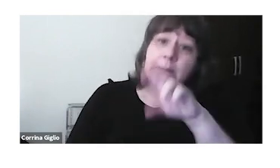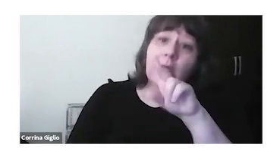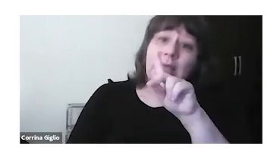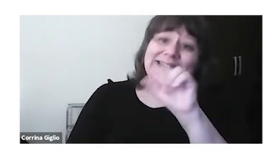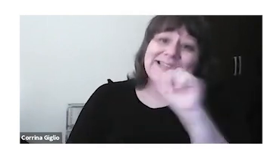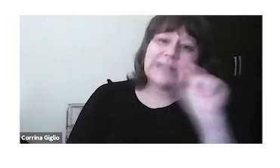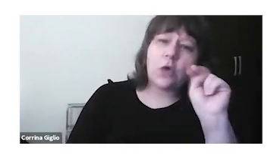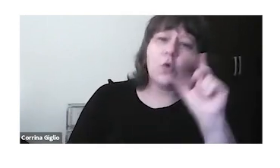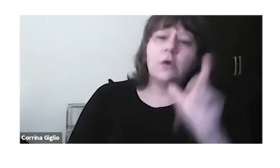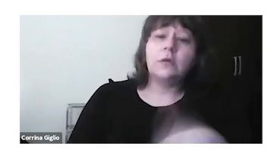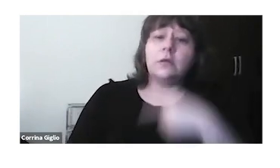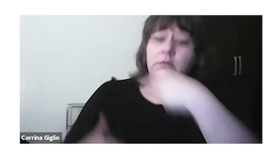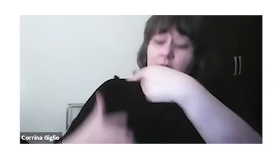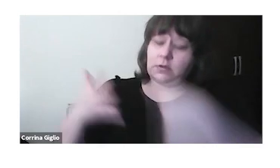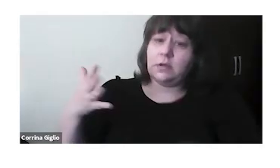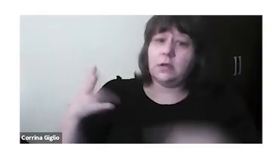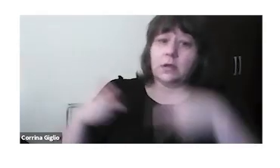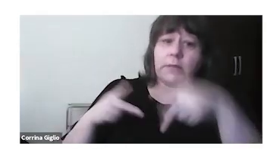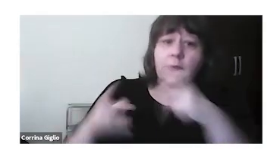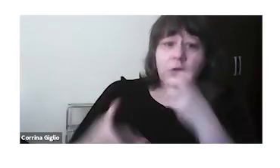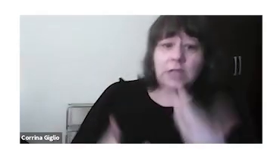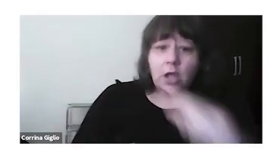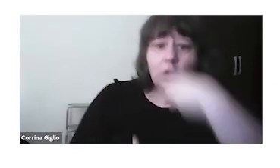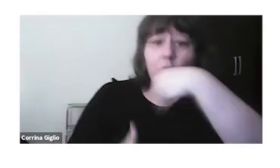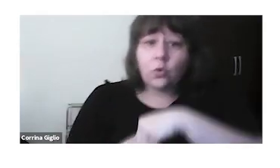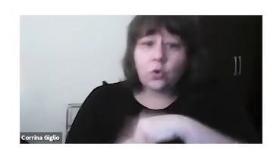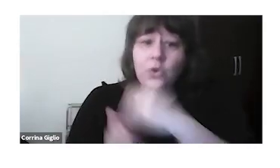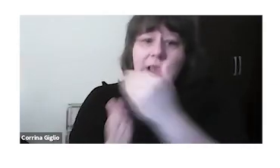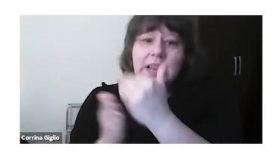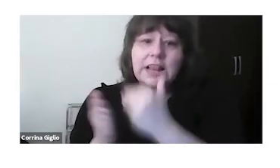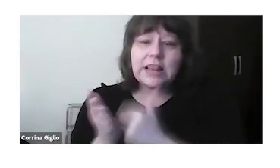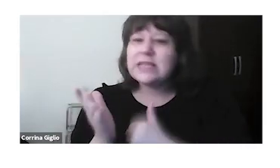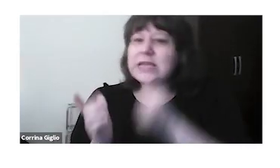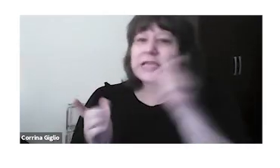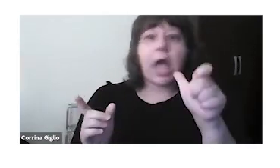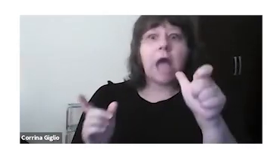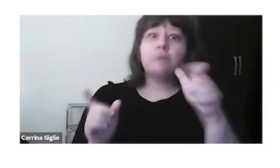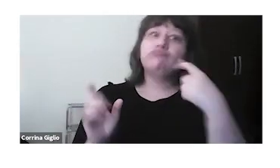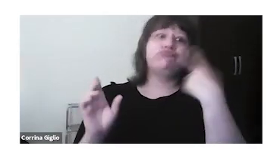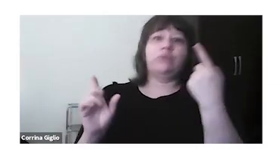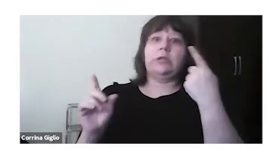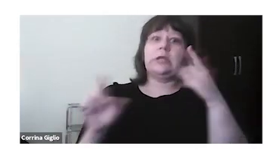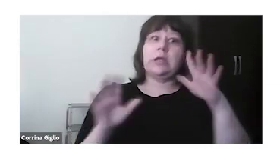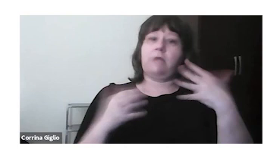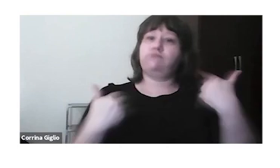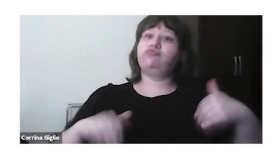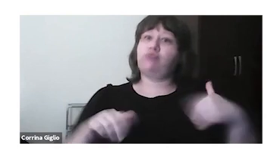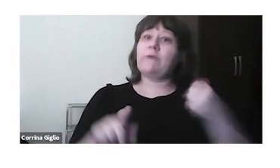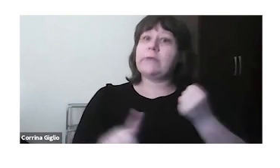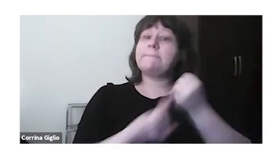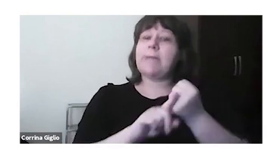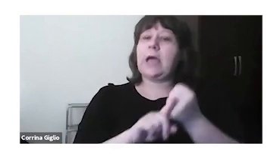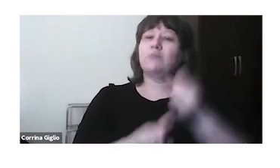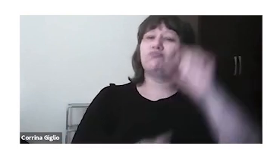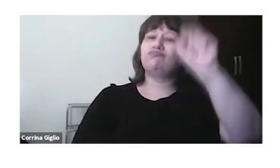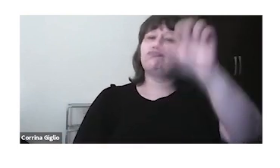and who the people that are not included on this list is not an indication of their impact. We just wanted to share some names with